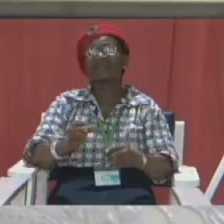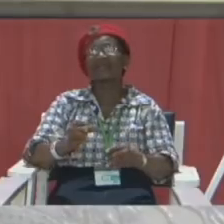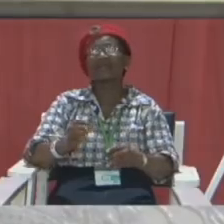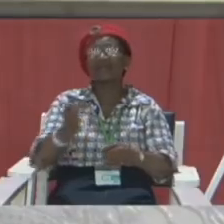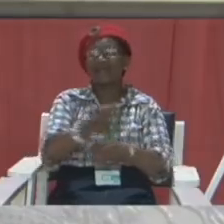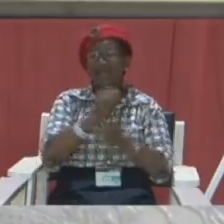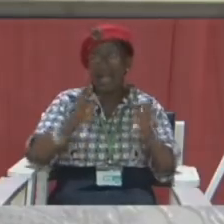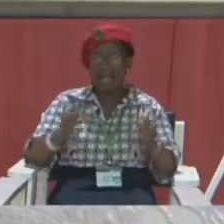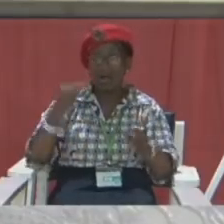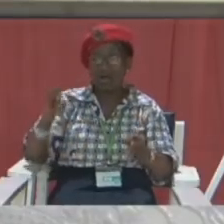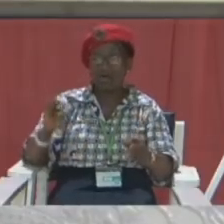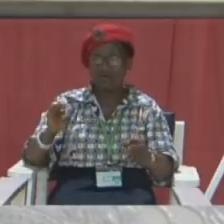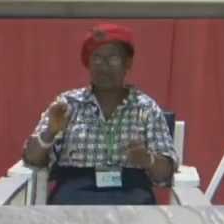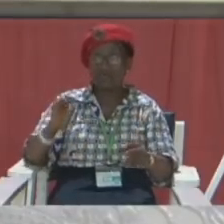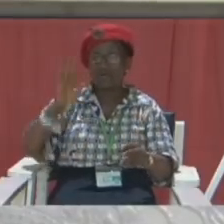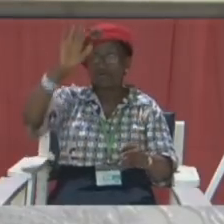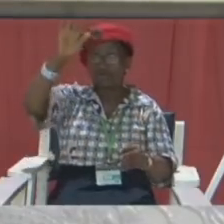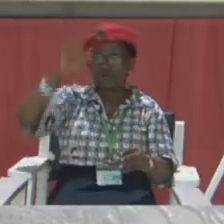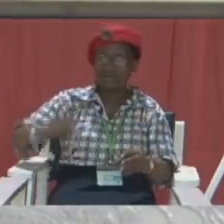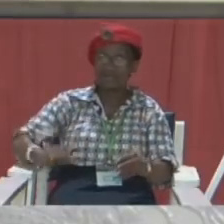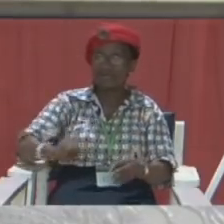anipekun re.